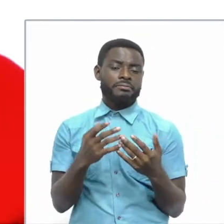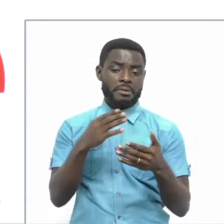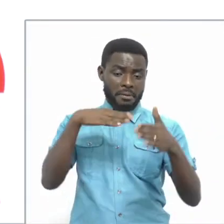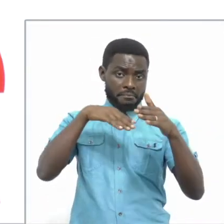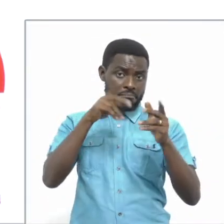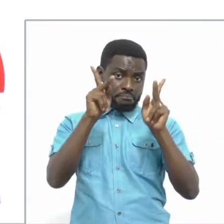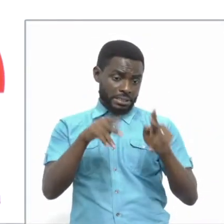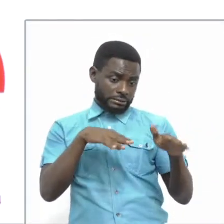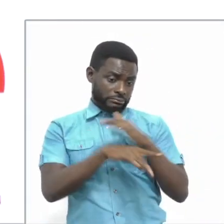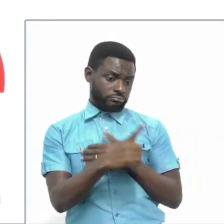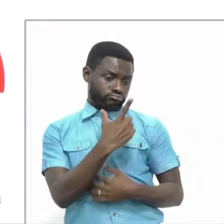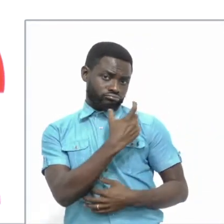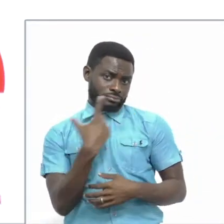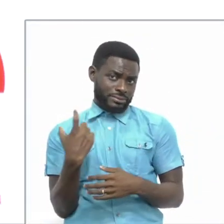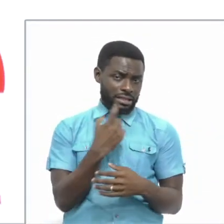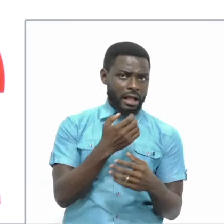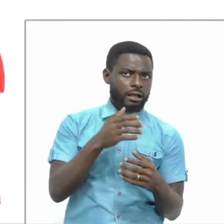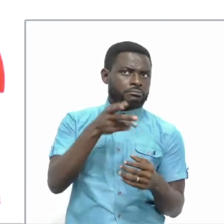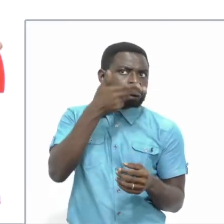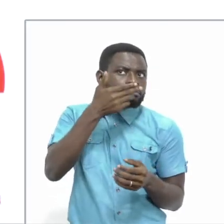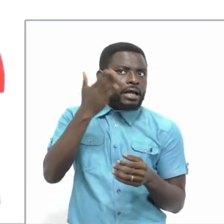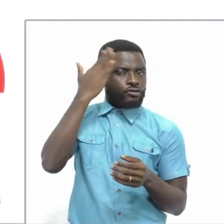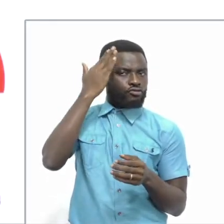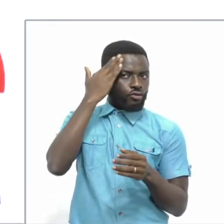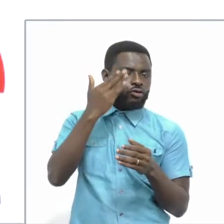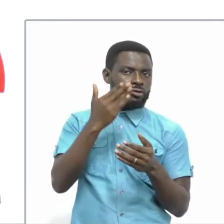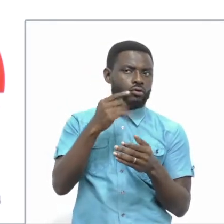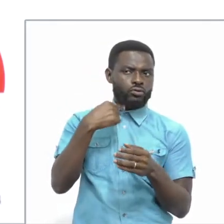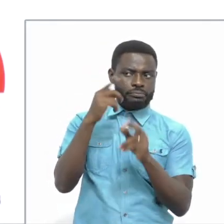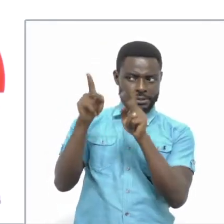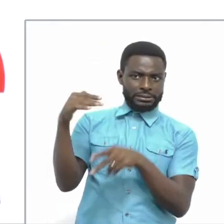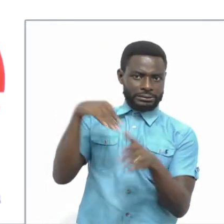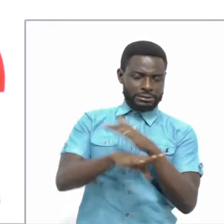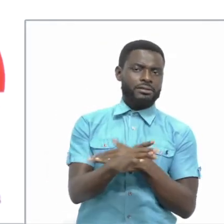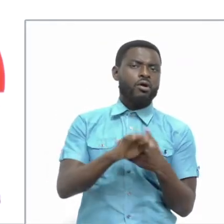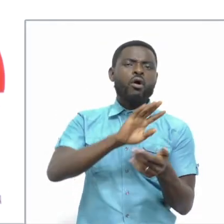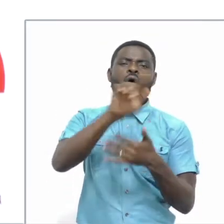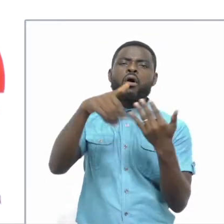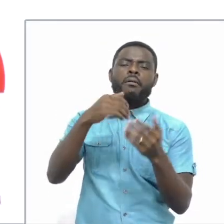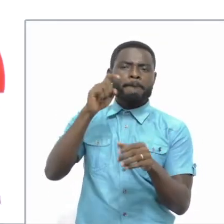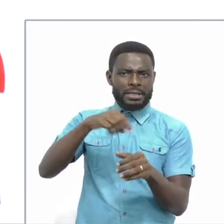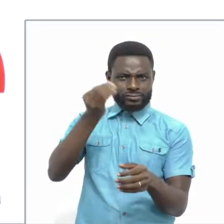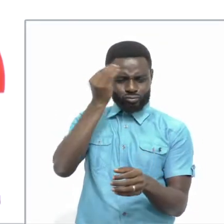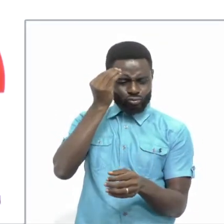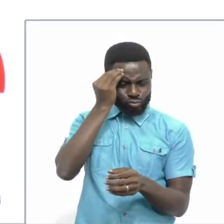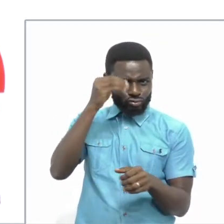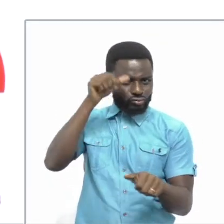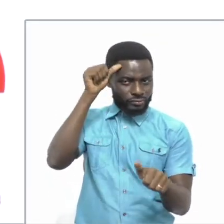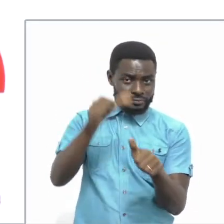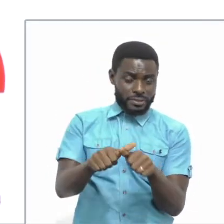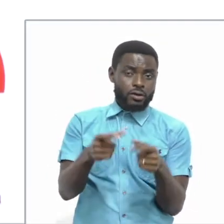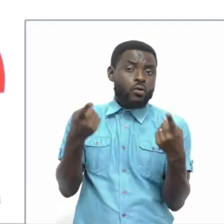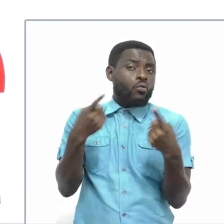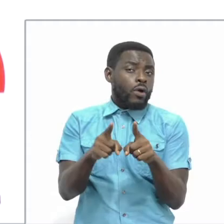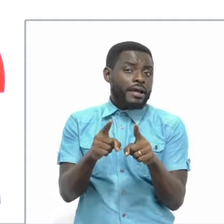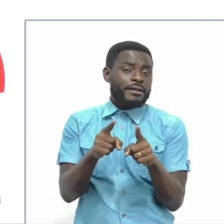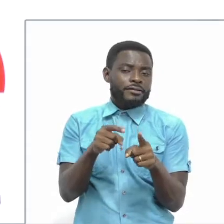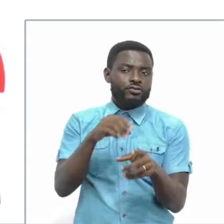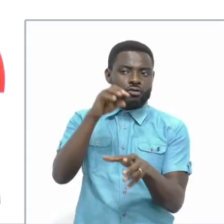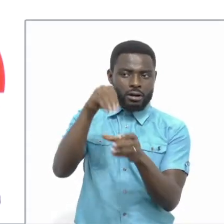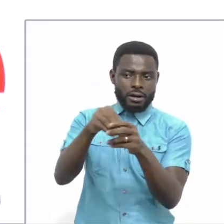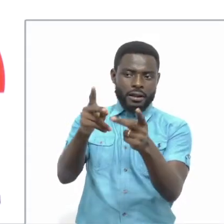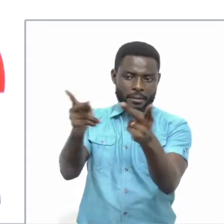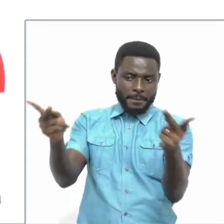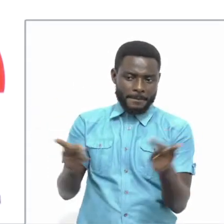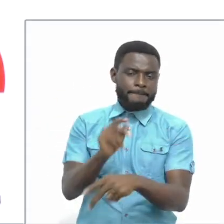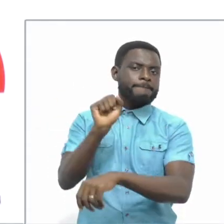get into a room, or the body odor that comes into a room and all. Those are all things you need to be mindful of when you are